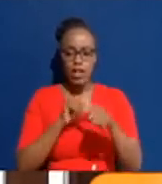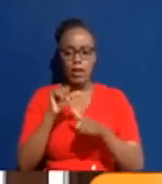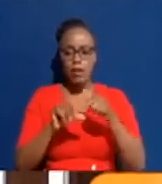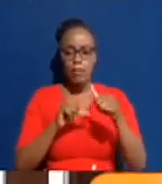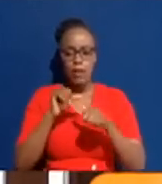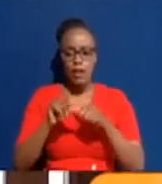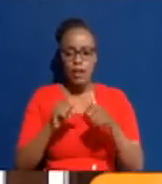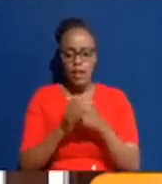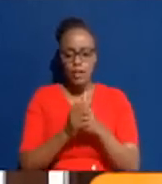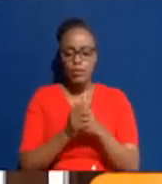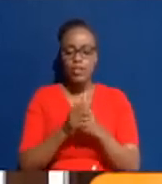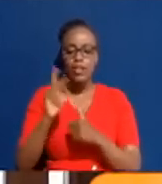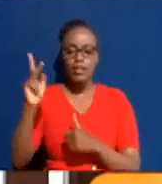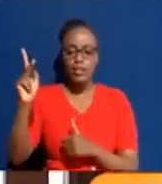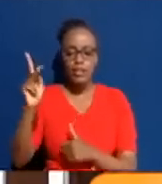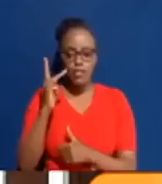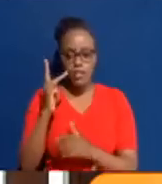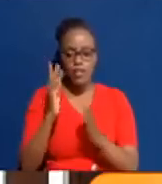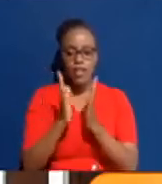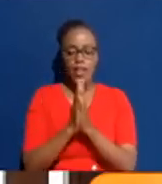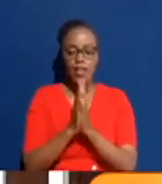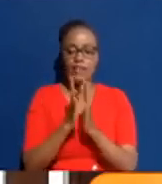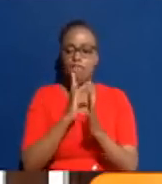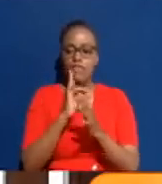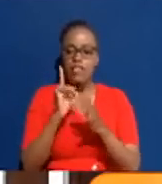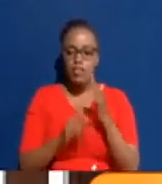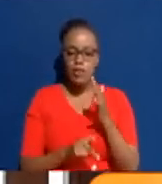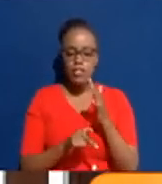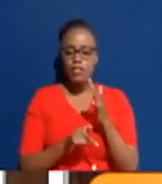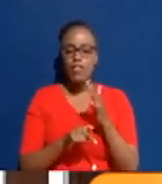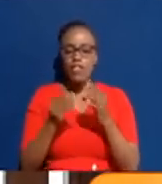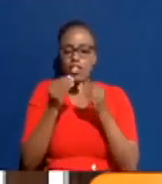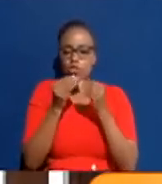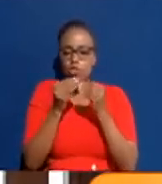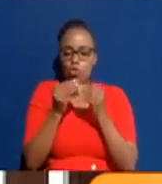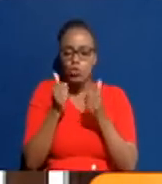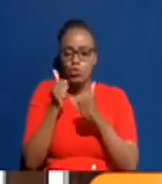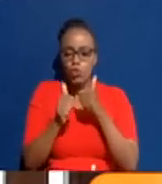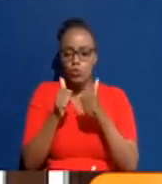country called Kenya. Mm. And let us say what is the solution,